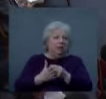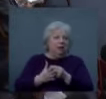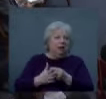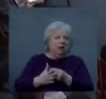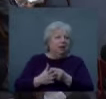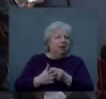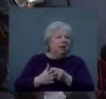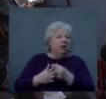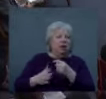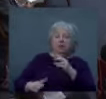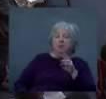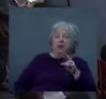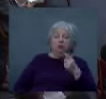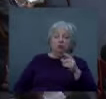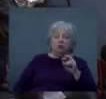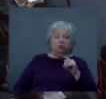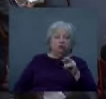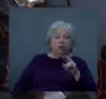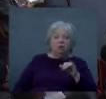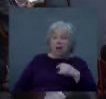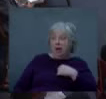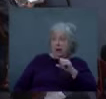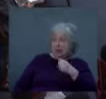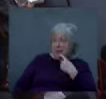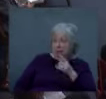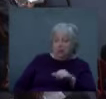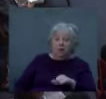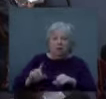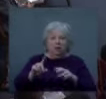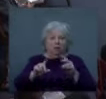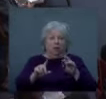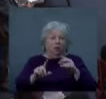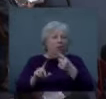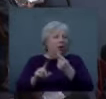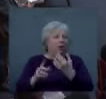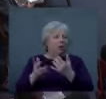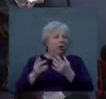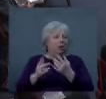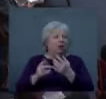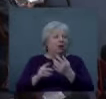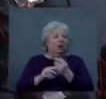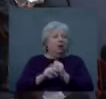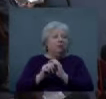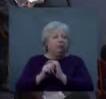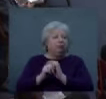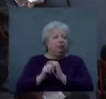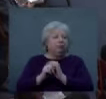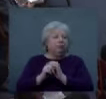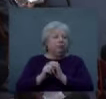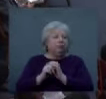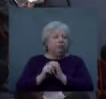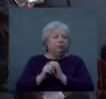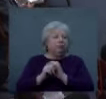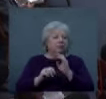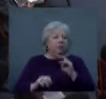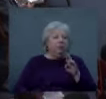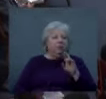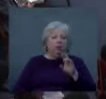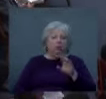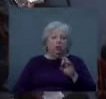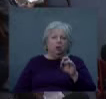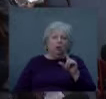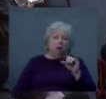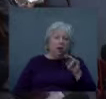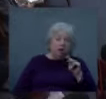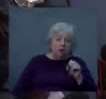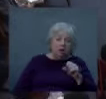that. Hold on, Mr. Gentry. I'm sorry. Hold on 1 second. Let's yes, make sir. Sure we're in order. Absolutely. Mr. Collins, are you